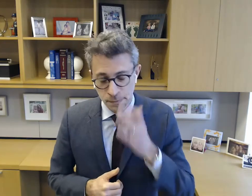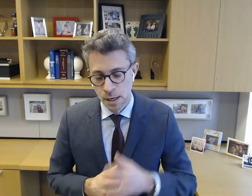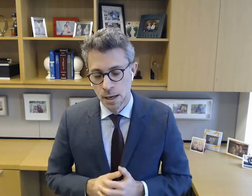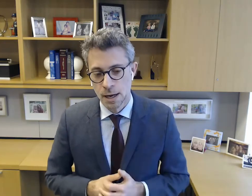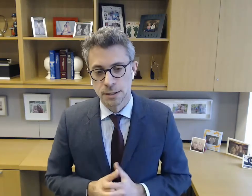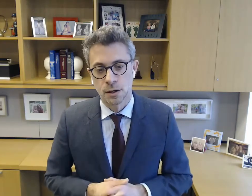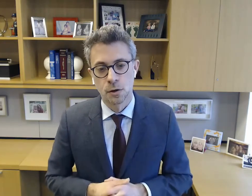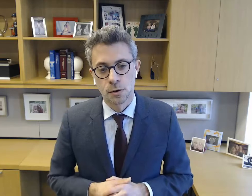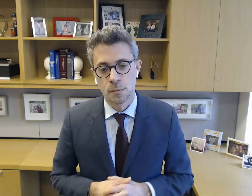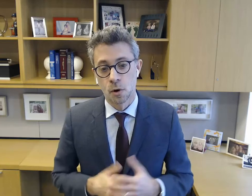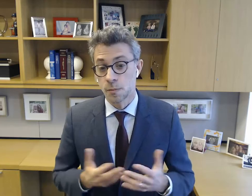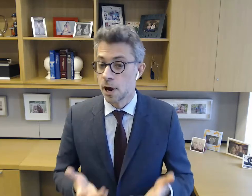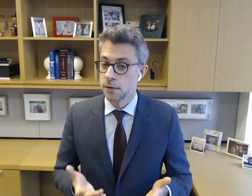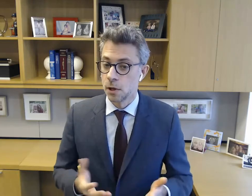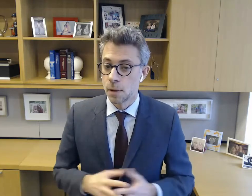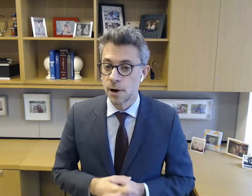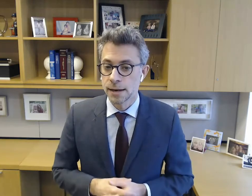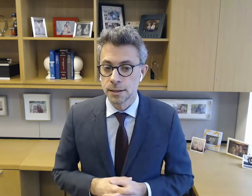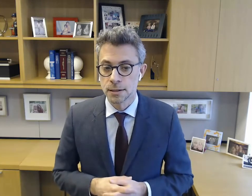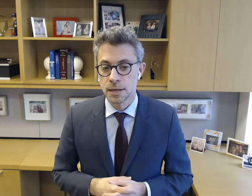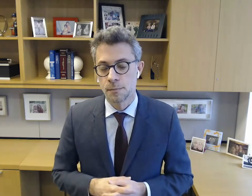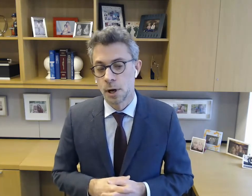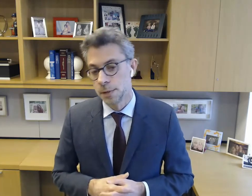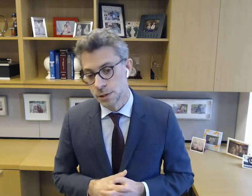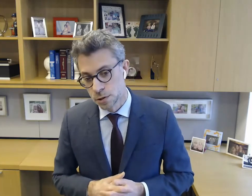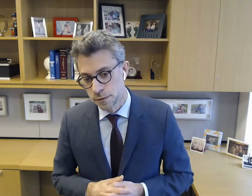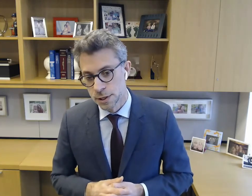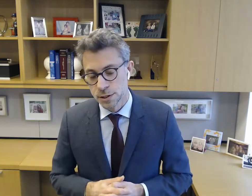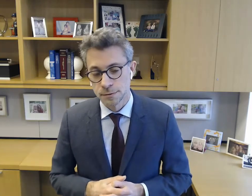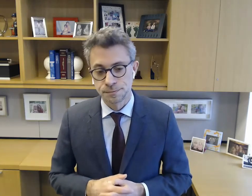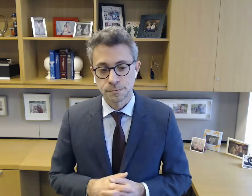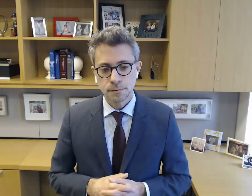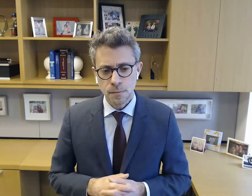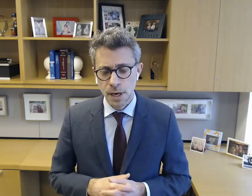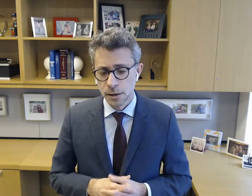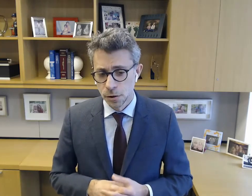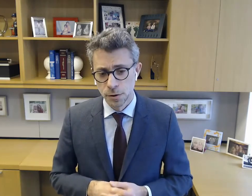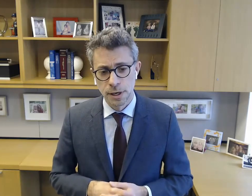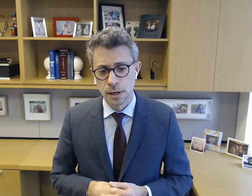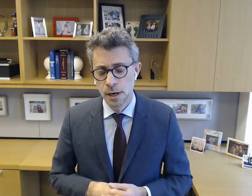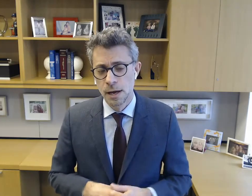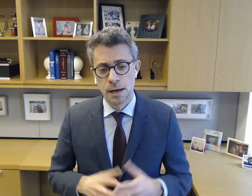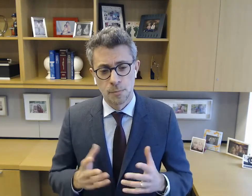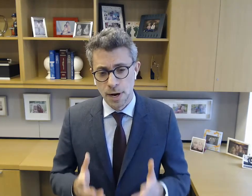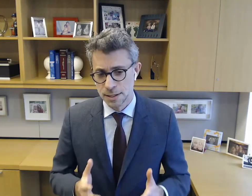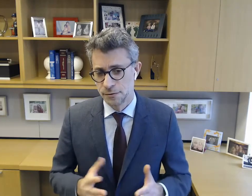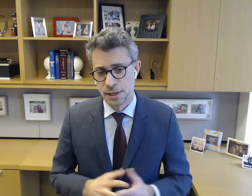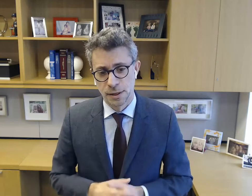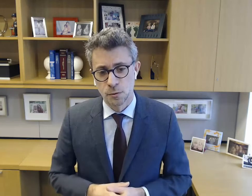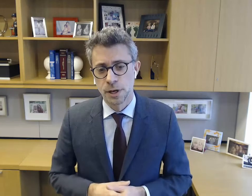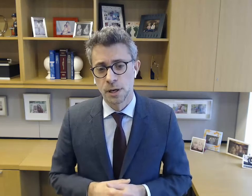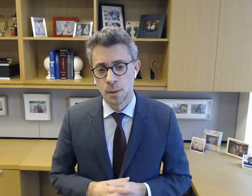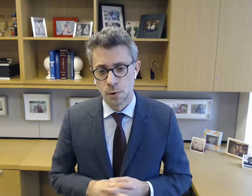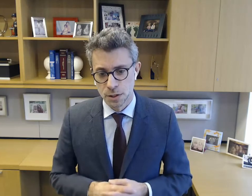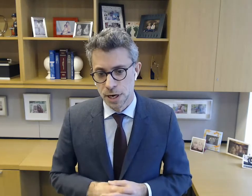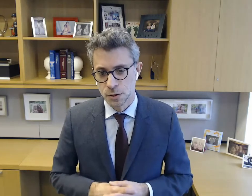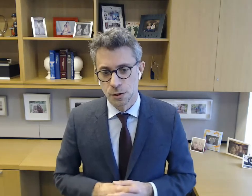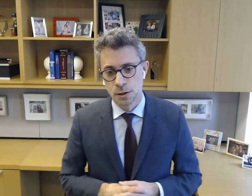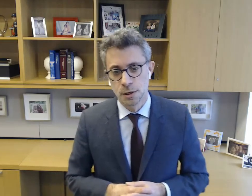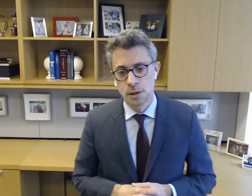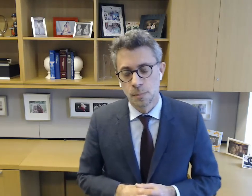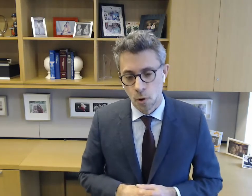career has included both private law practice and public service, including impressively, three